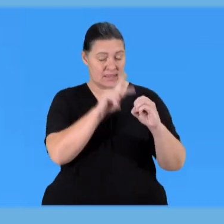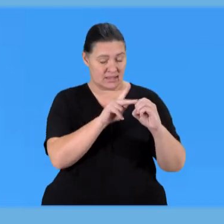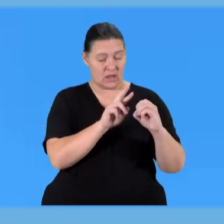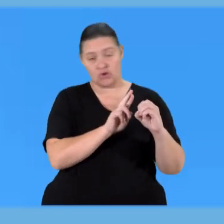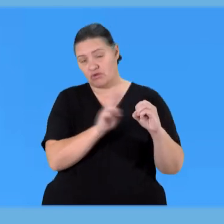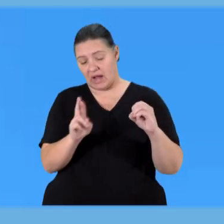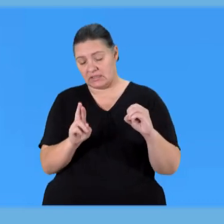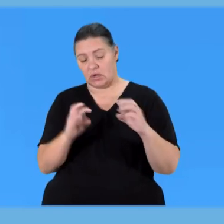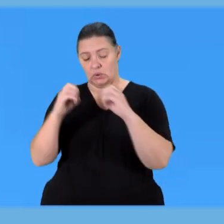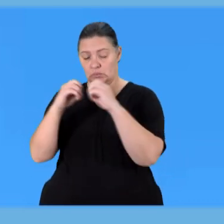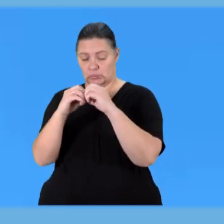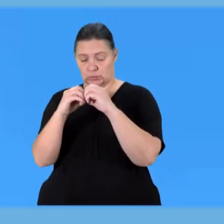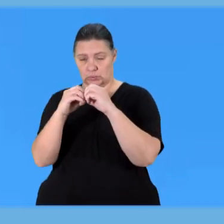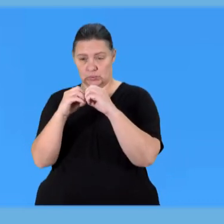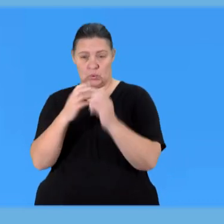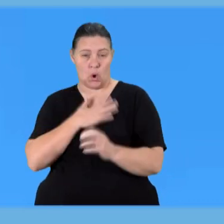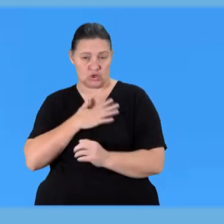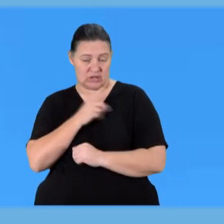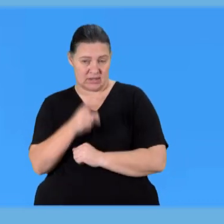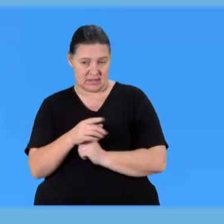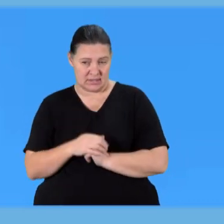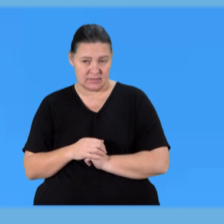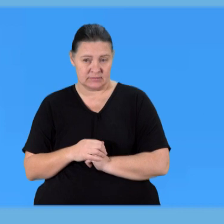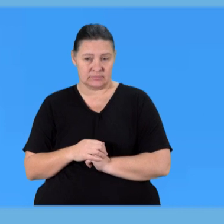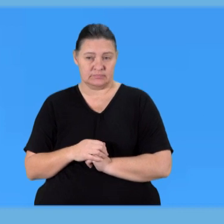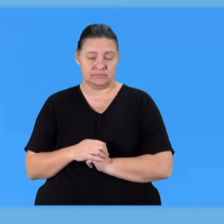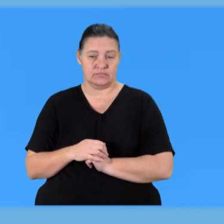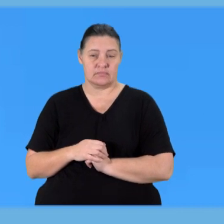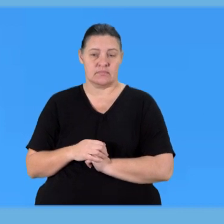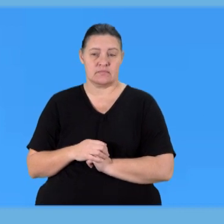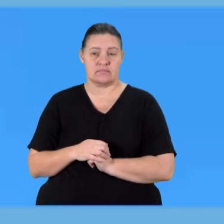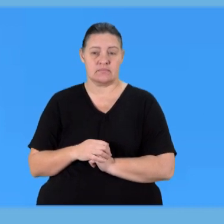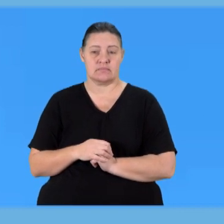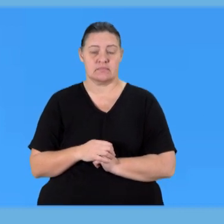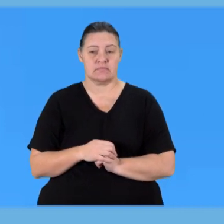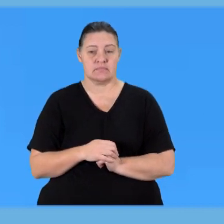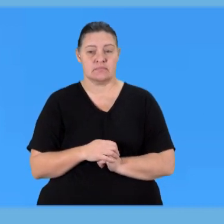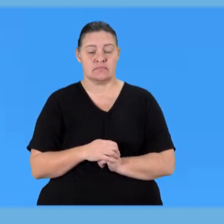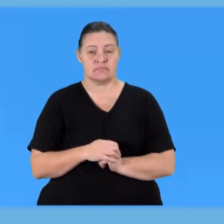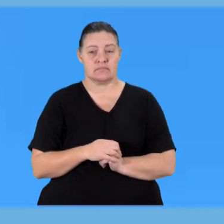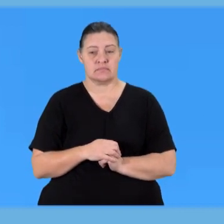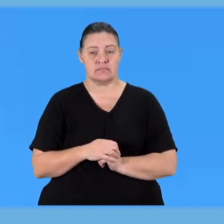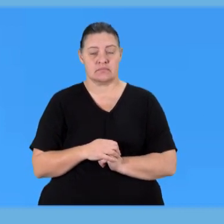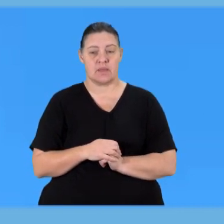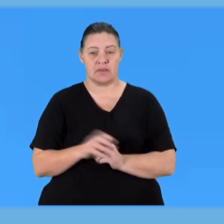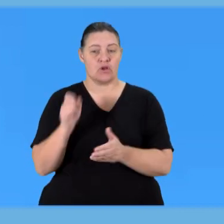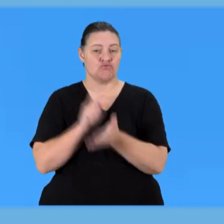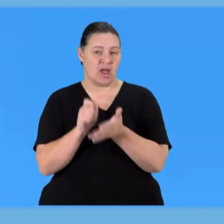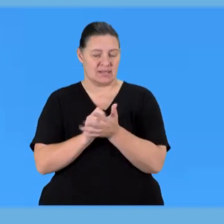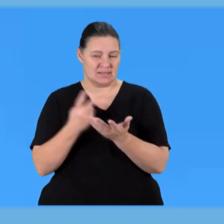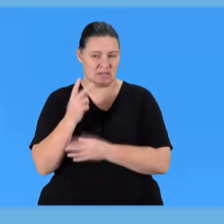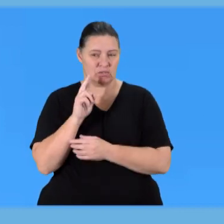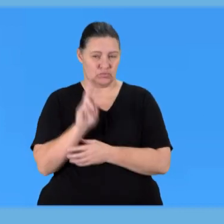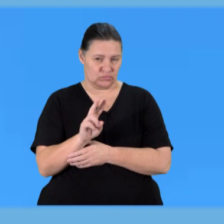to react to, remember that oxygen, it is a diatomic molecule. It must be written